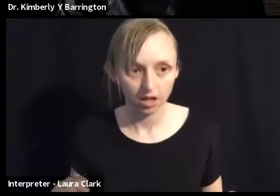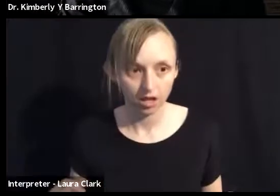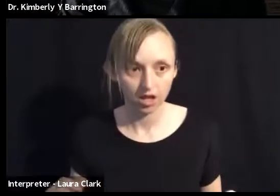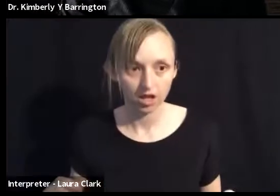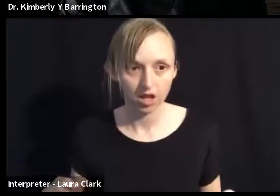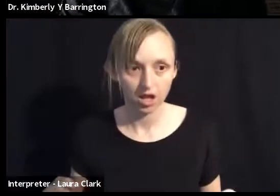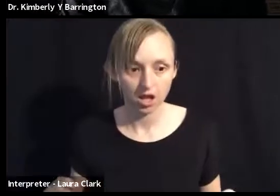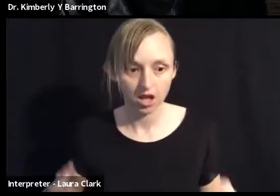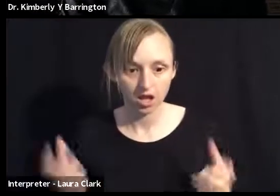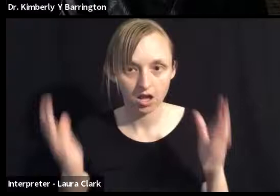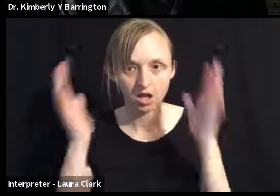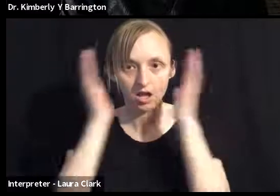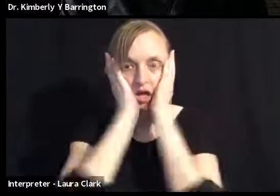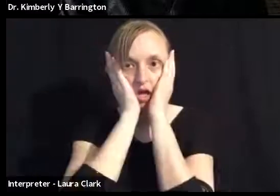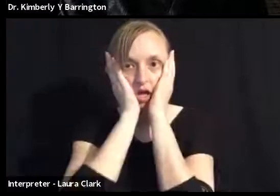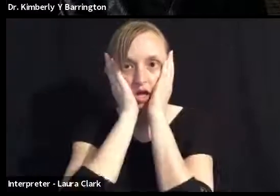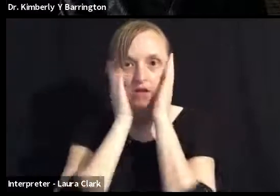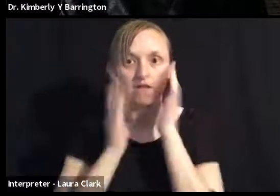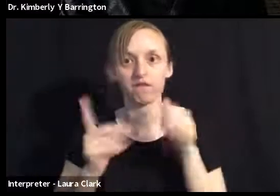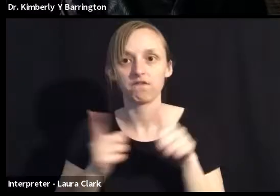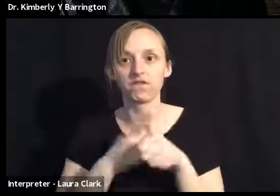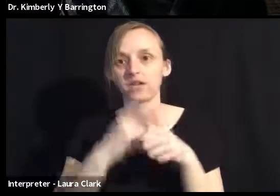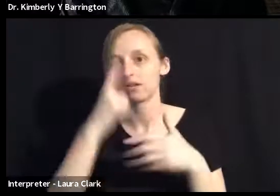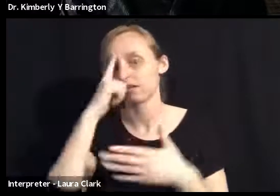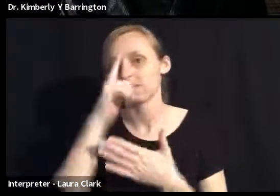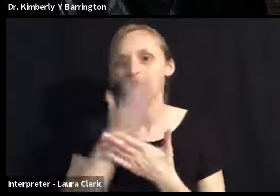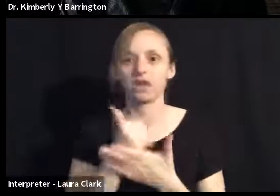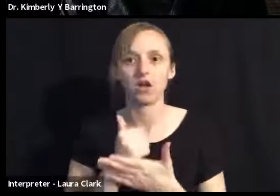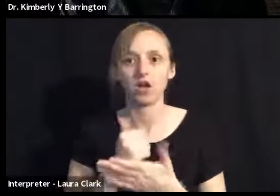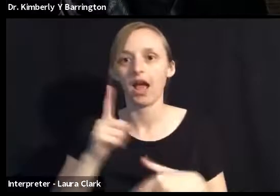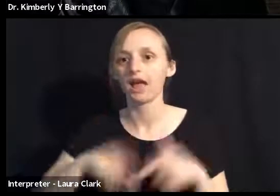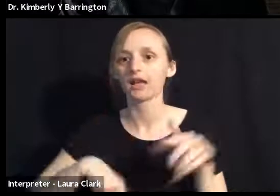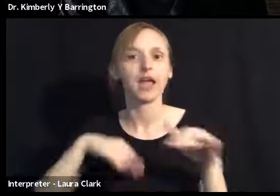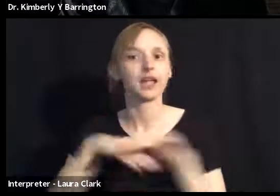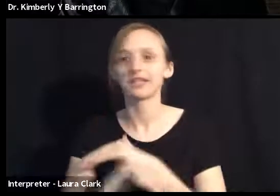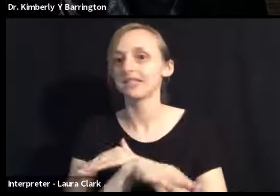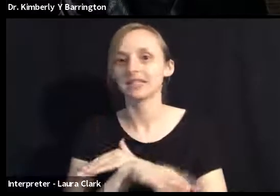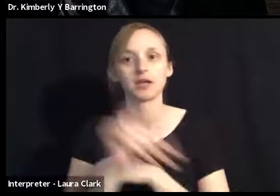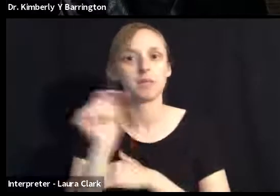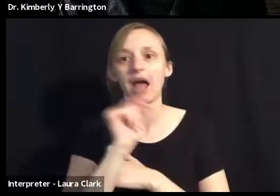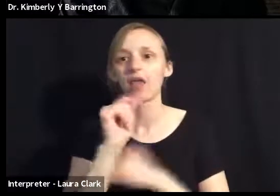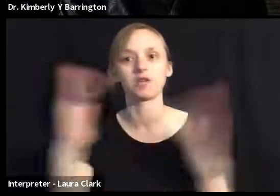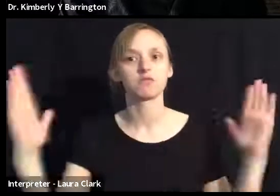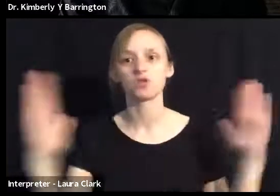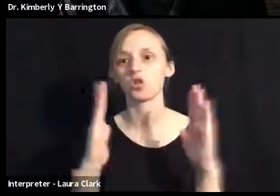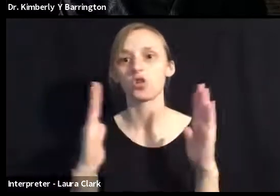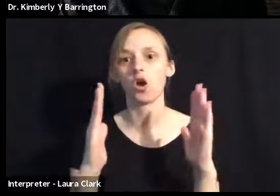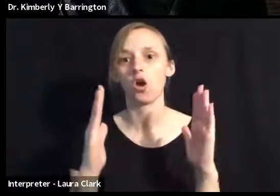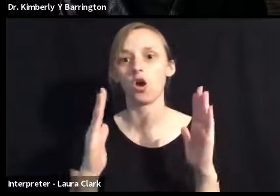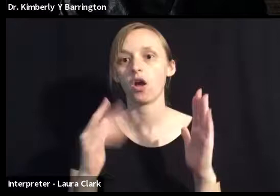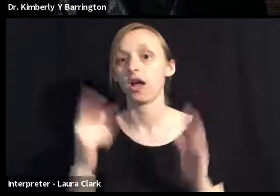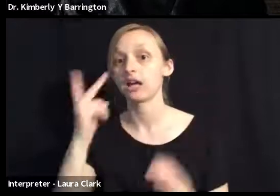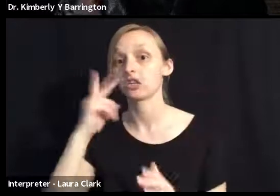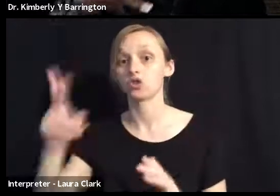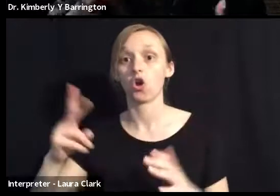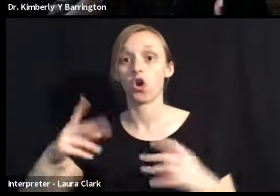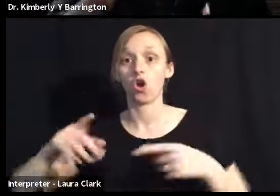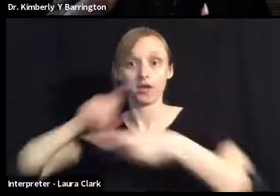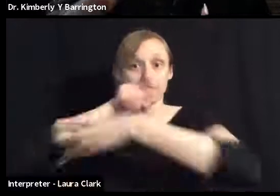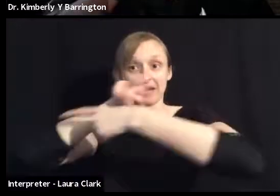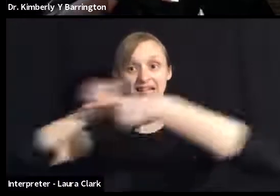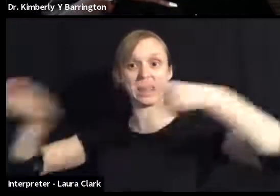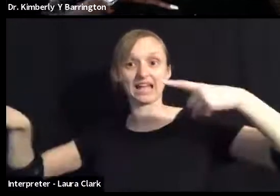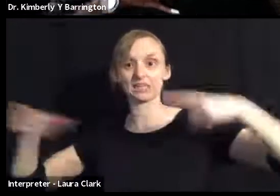I had because I could not fit in my restroom. And I looked at my closet. I was like, oh my God, I'm a fashionista. So my closet